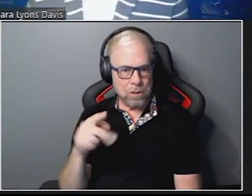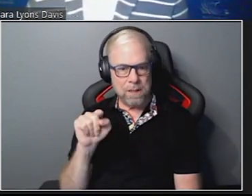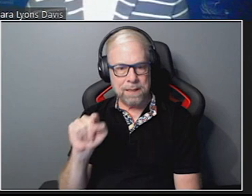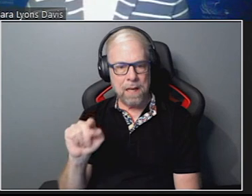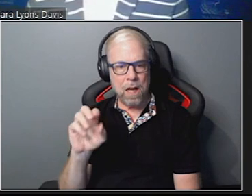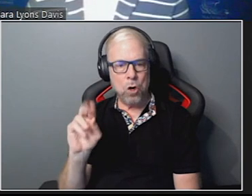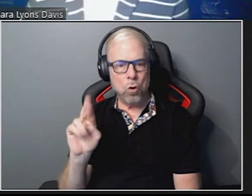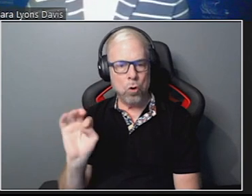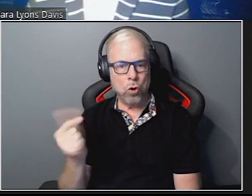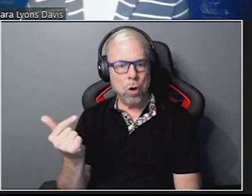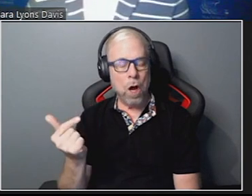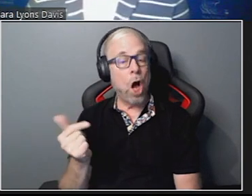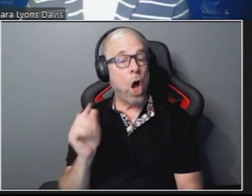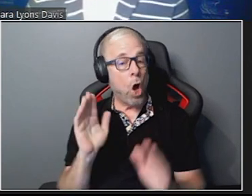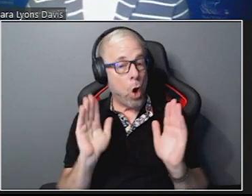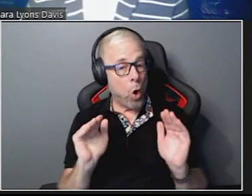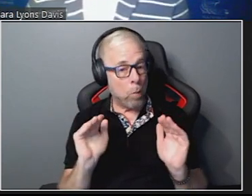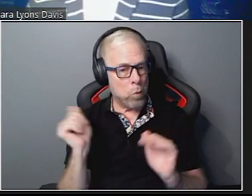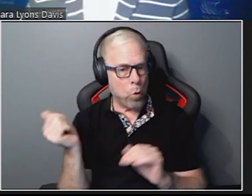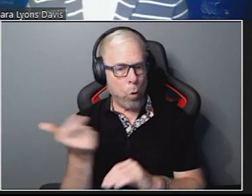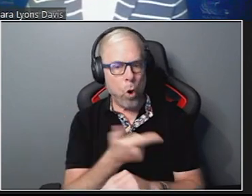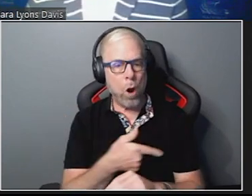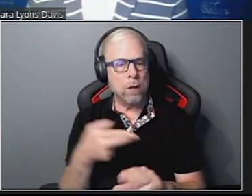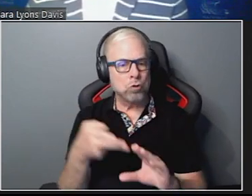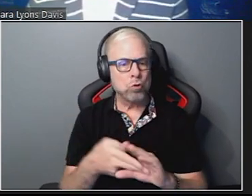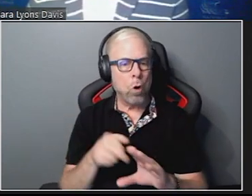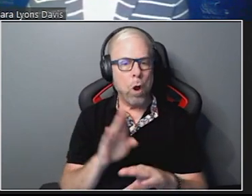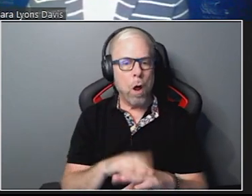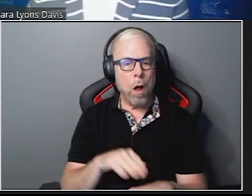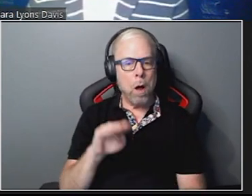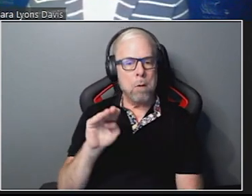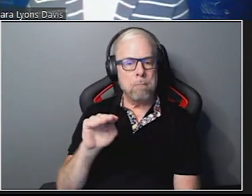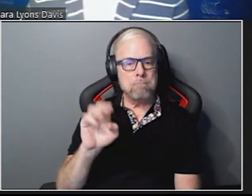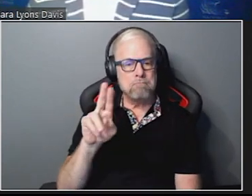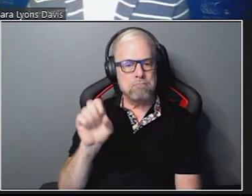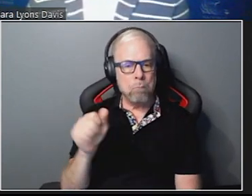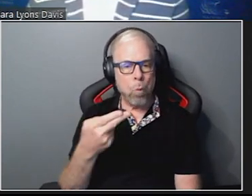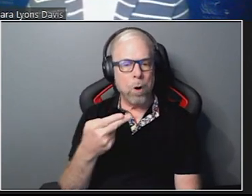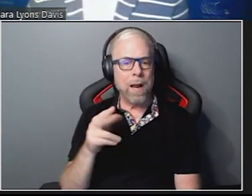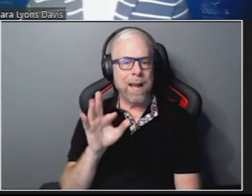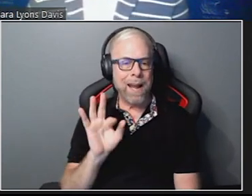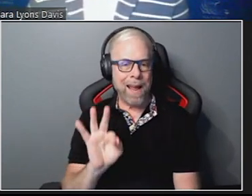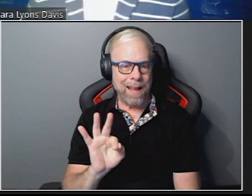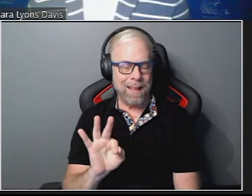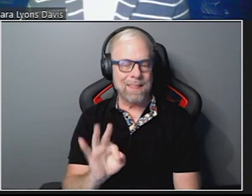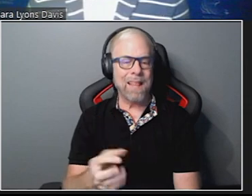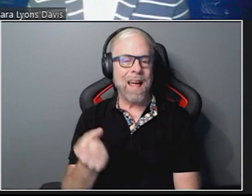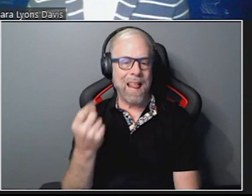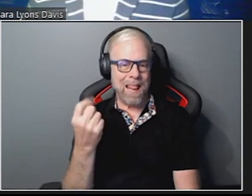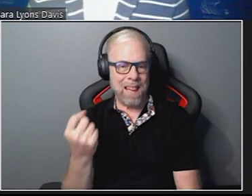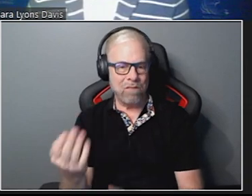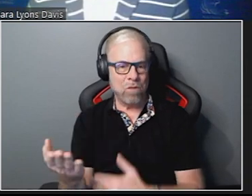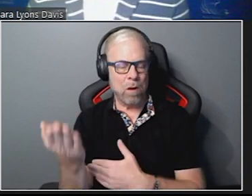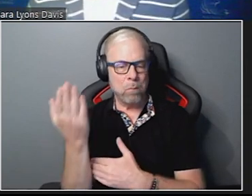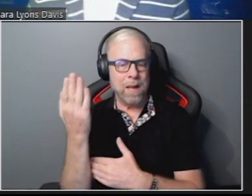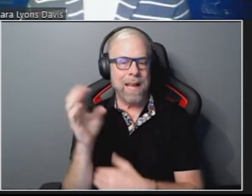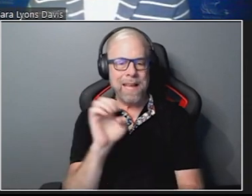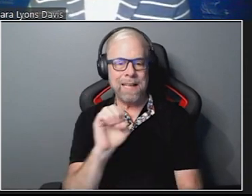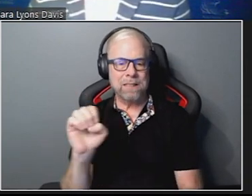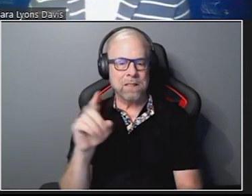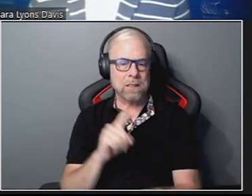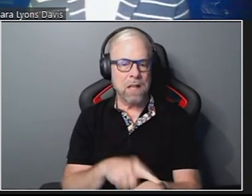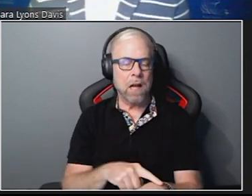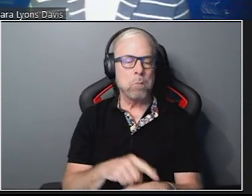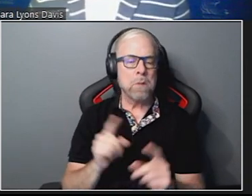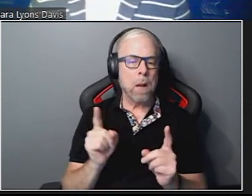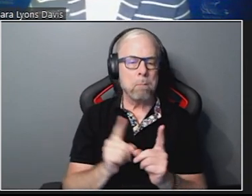So I hope everyone can join us on March 9th at 11 a.m. Eastern Time to meet Julia Child, culinary wonder, who played